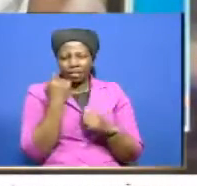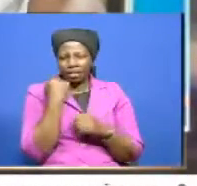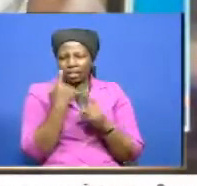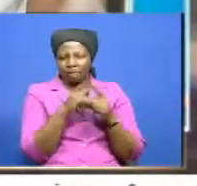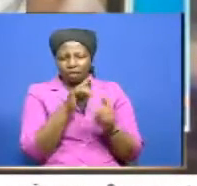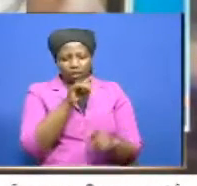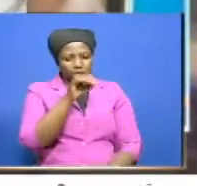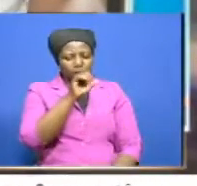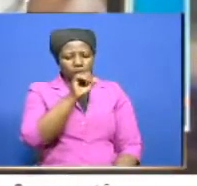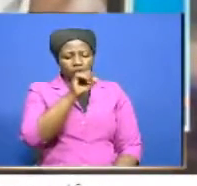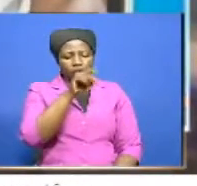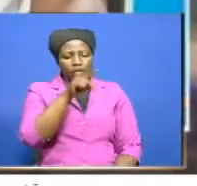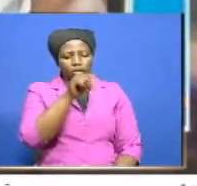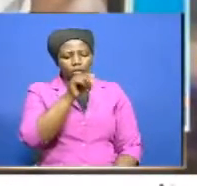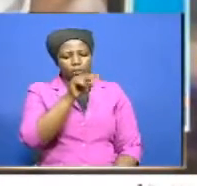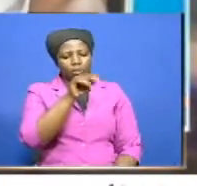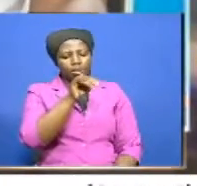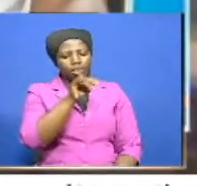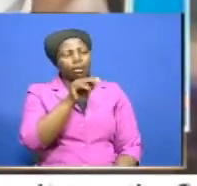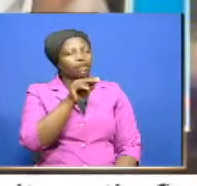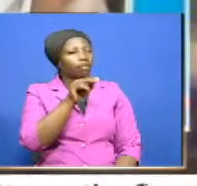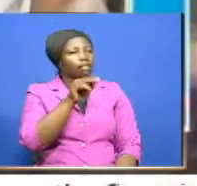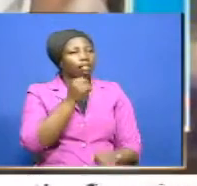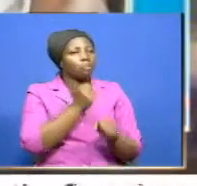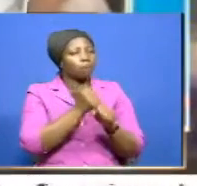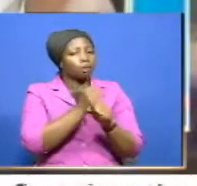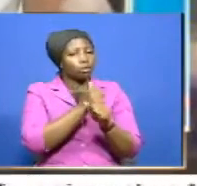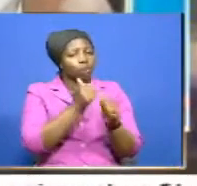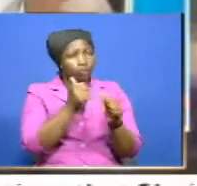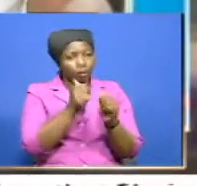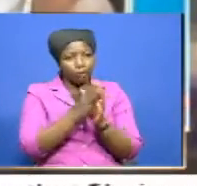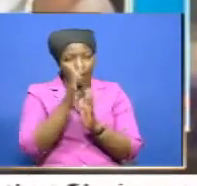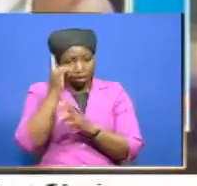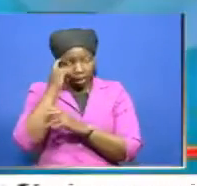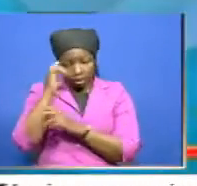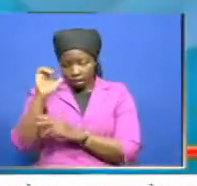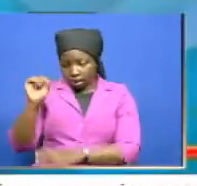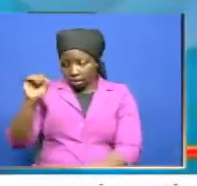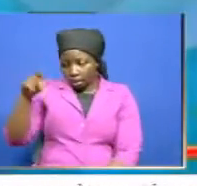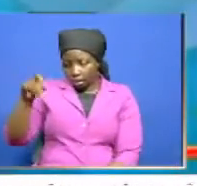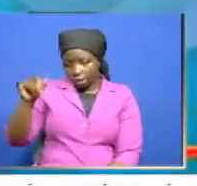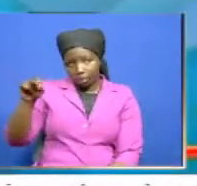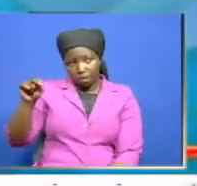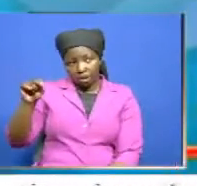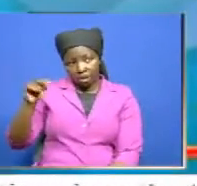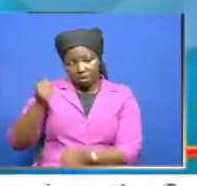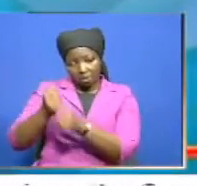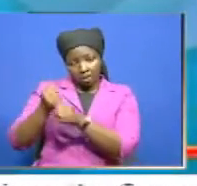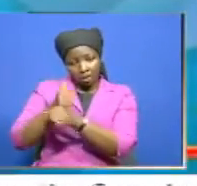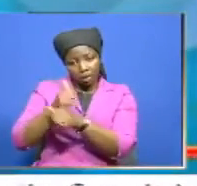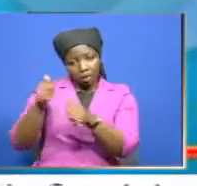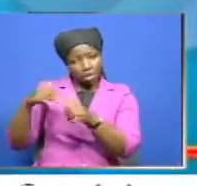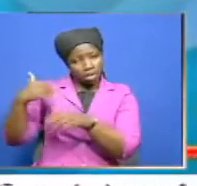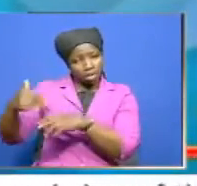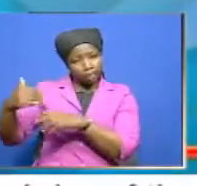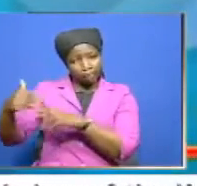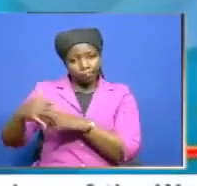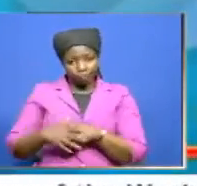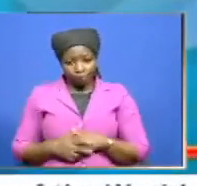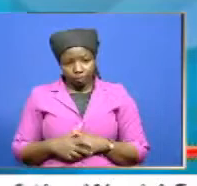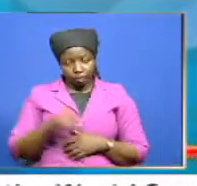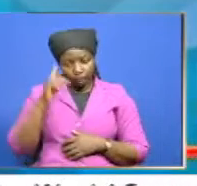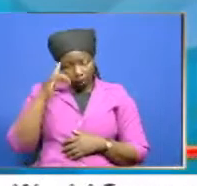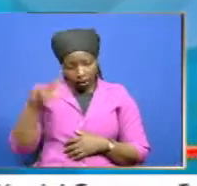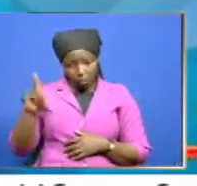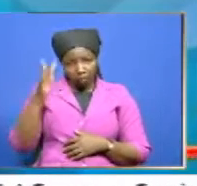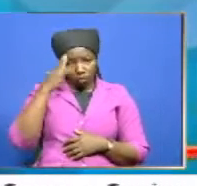some ways around the team. Yeah, I think Spain for the longest time, and obviously have been the most consistent team, also coming for Safari 7. So I think they know our